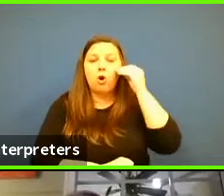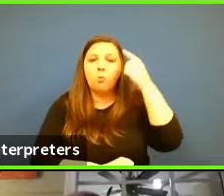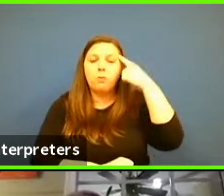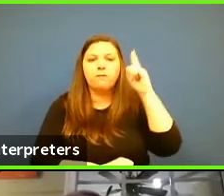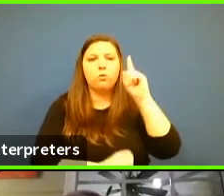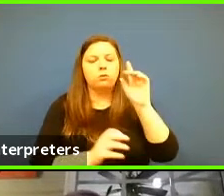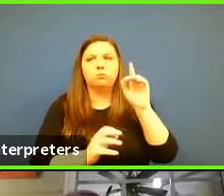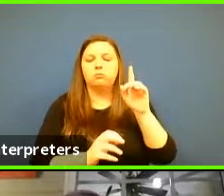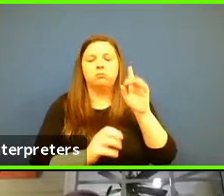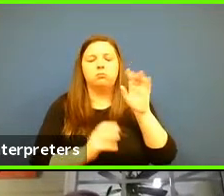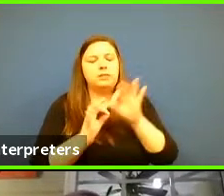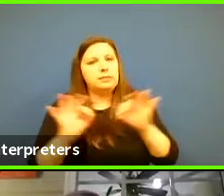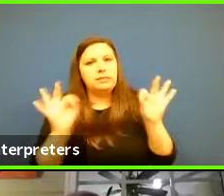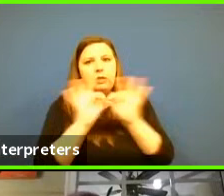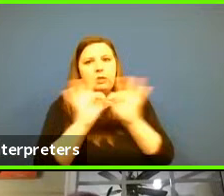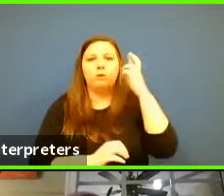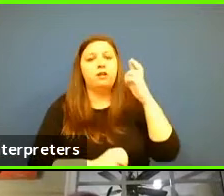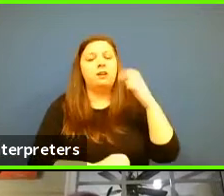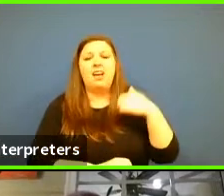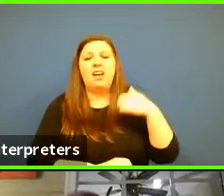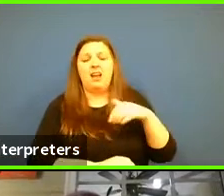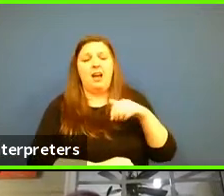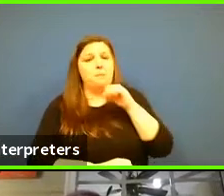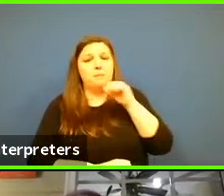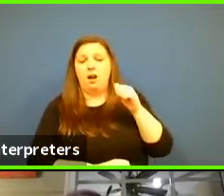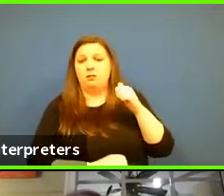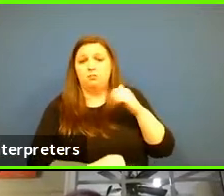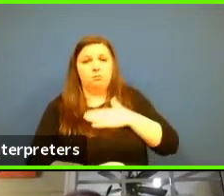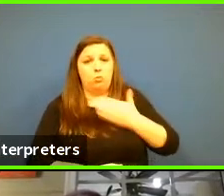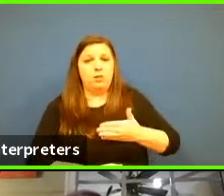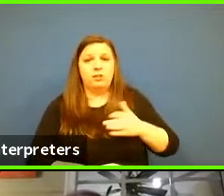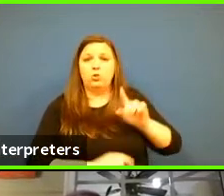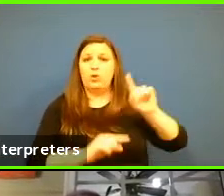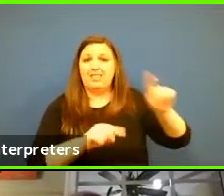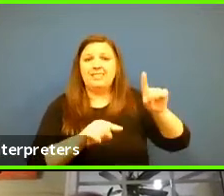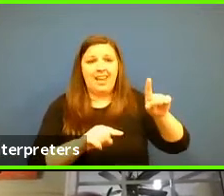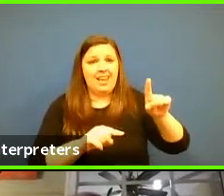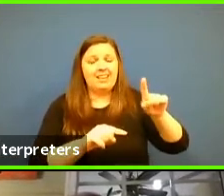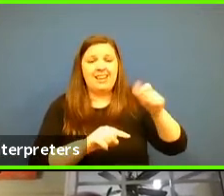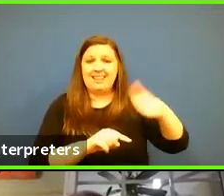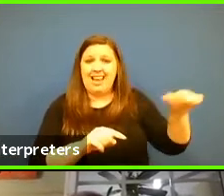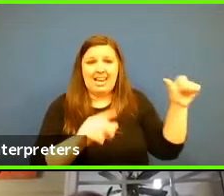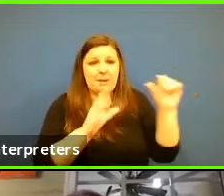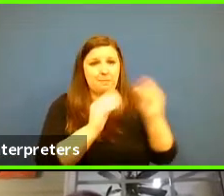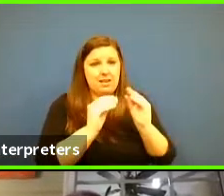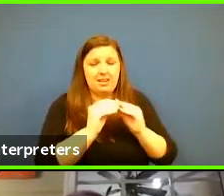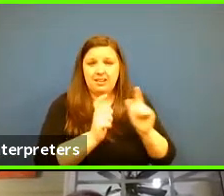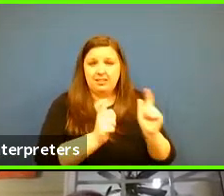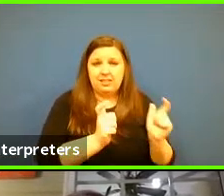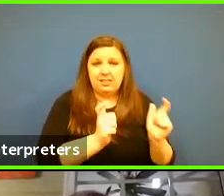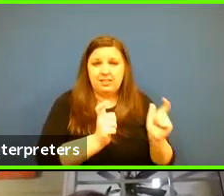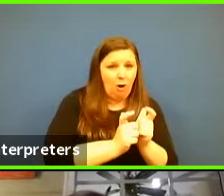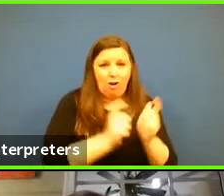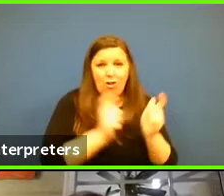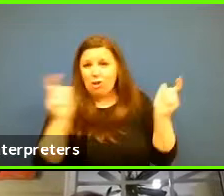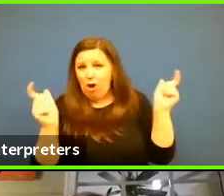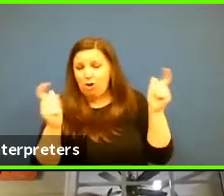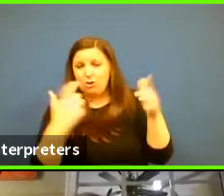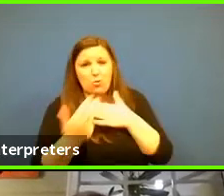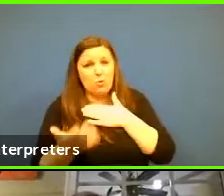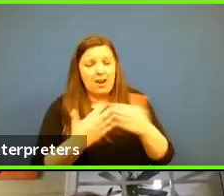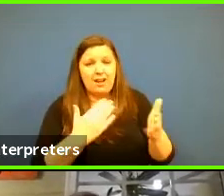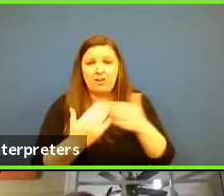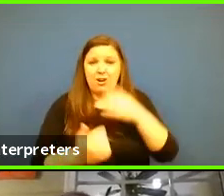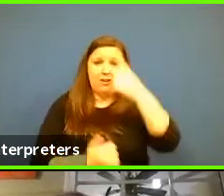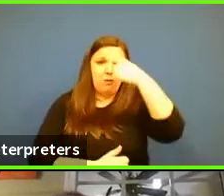small meeting, large meeting, or whatever. It's just in my mind, it's just too